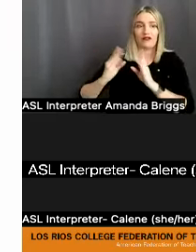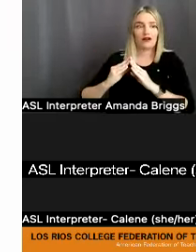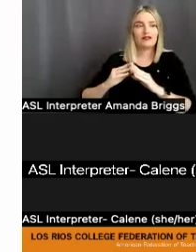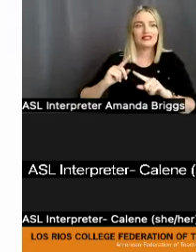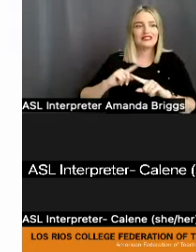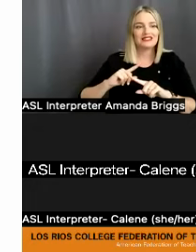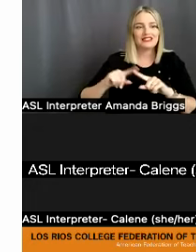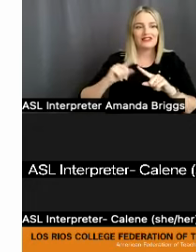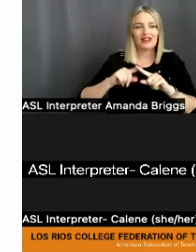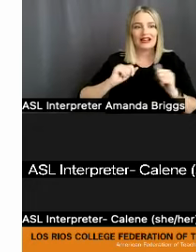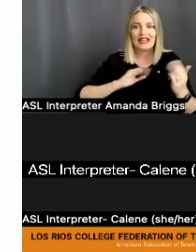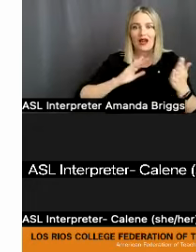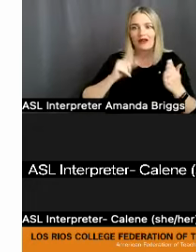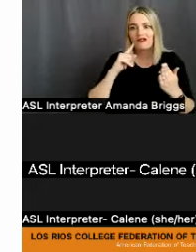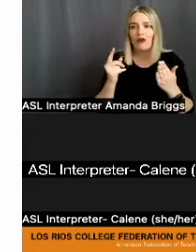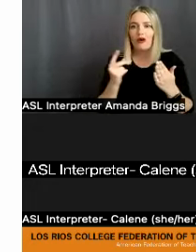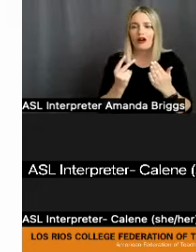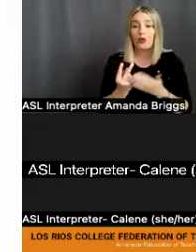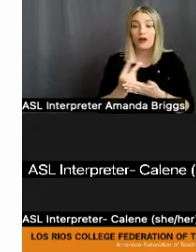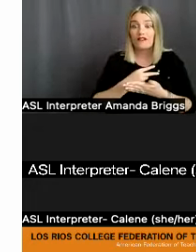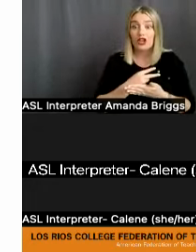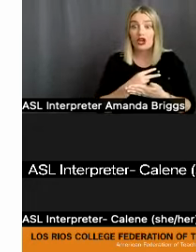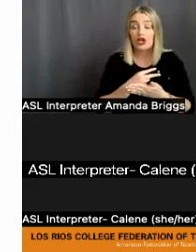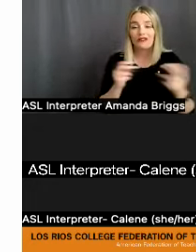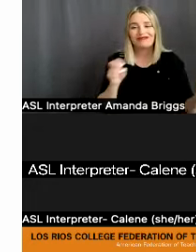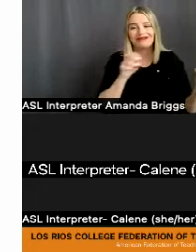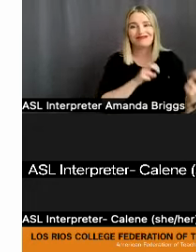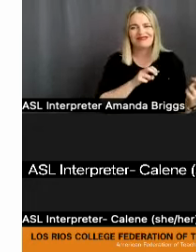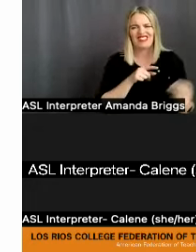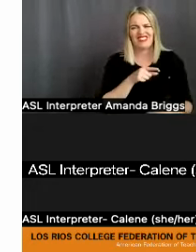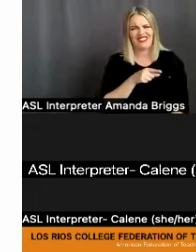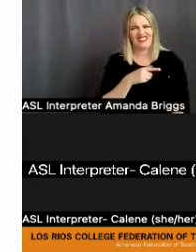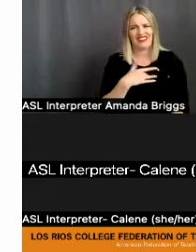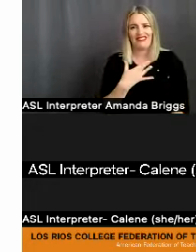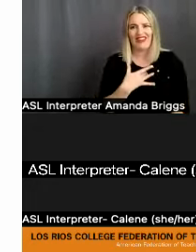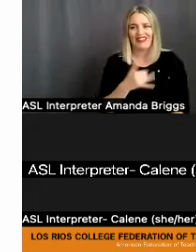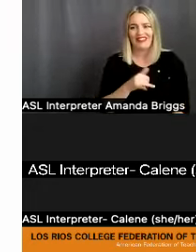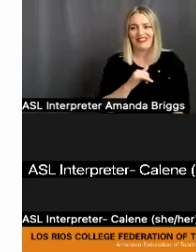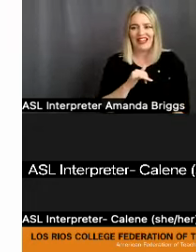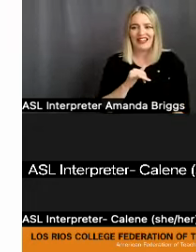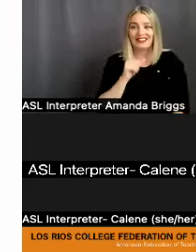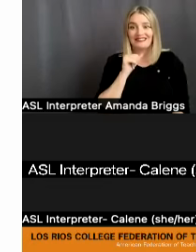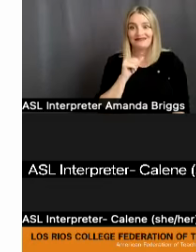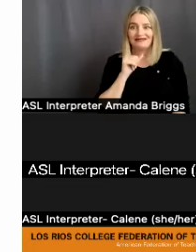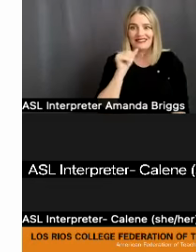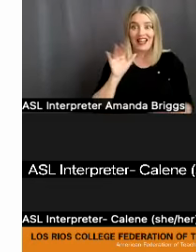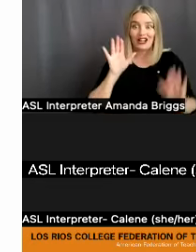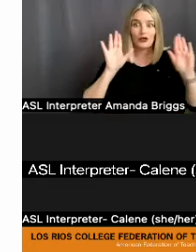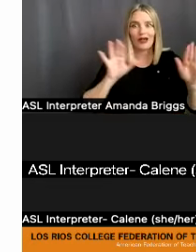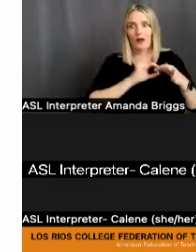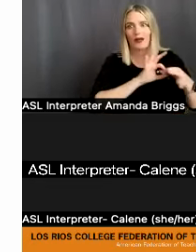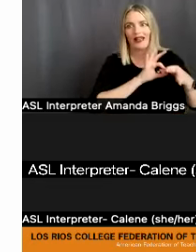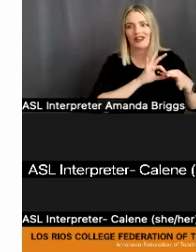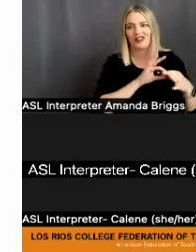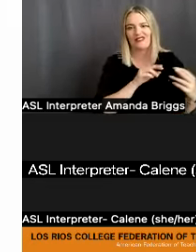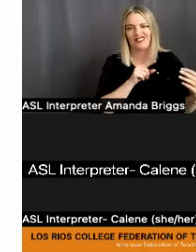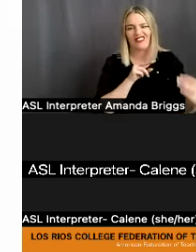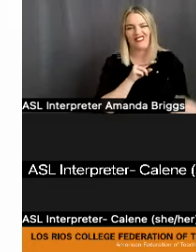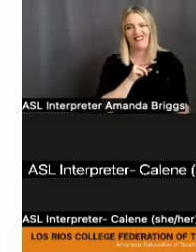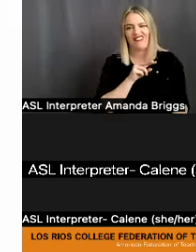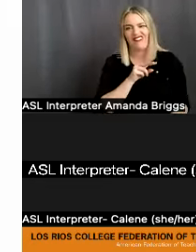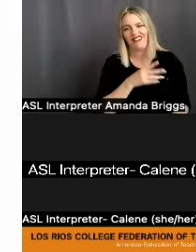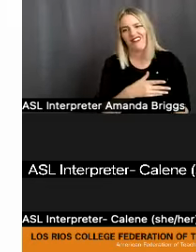to be reviewed by someone you feel that you may have had a less than collegial relationship with. Adjunct faculty